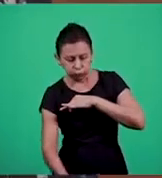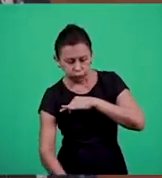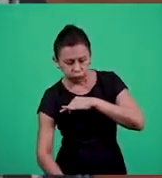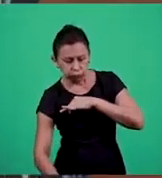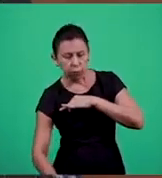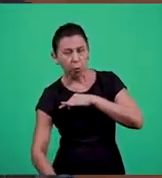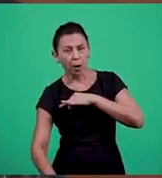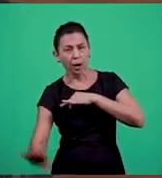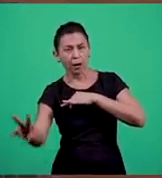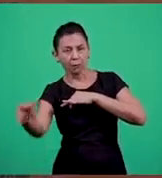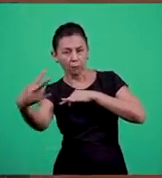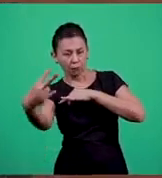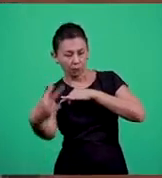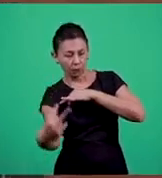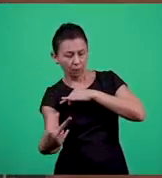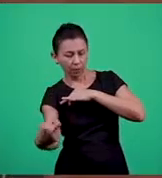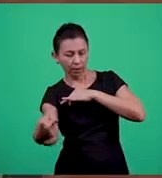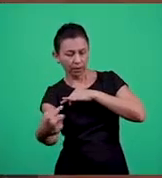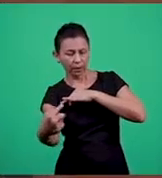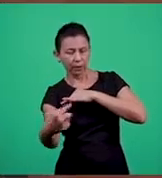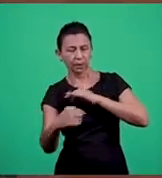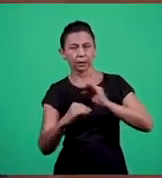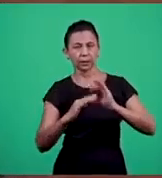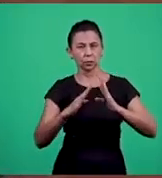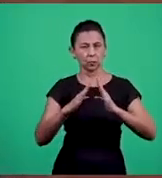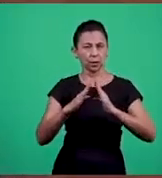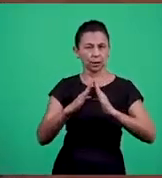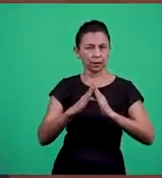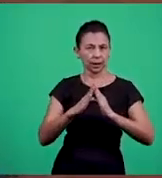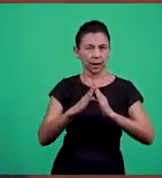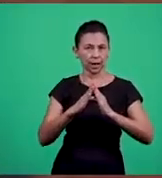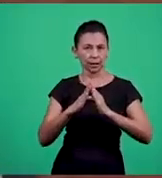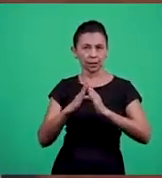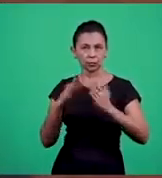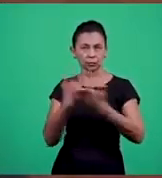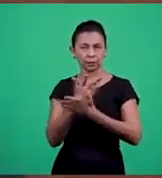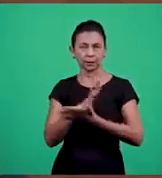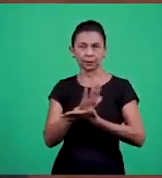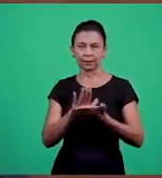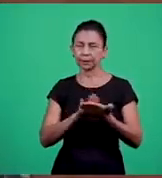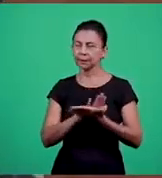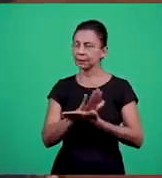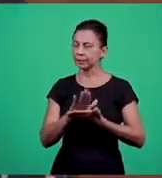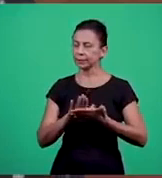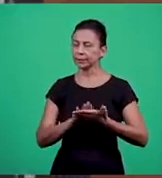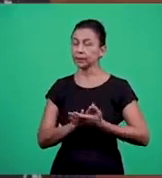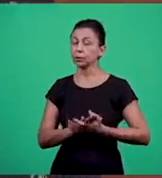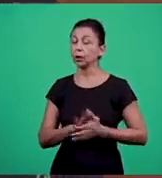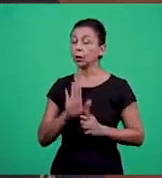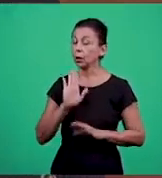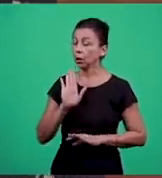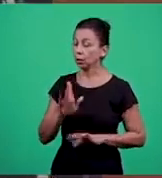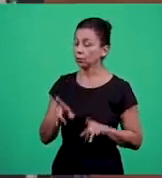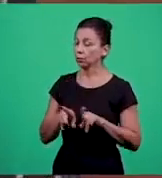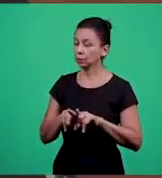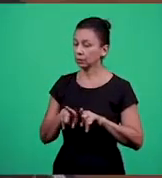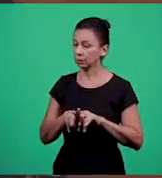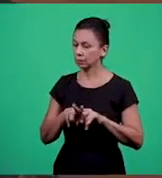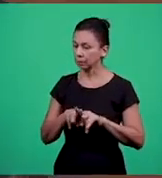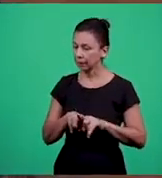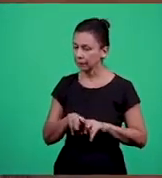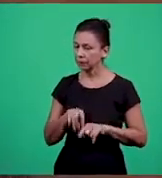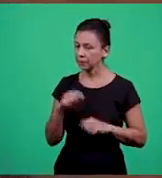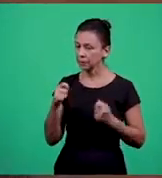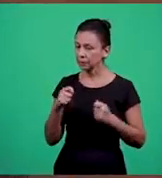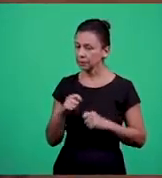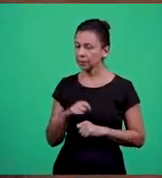things. You have to tie a scarlet cord on your window. And